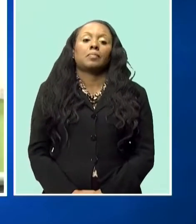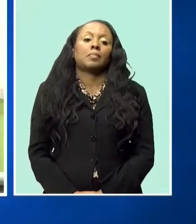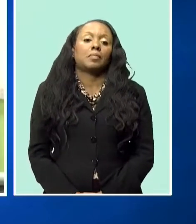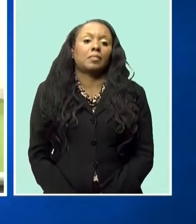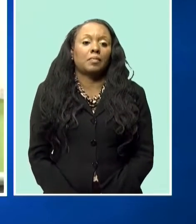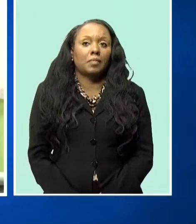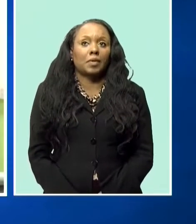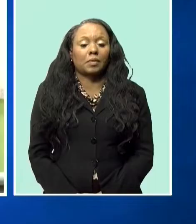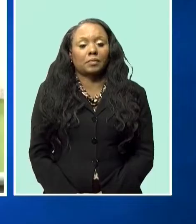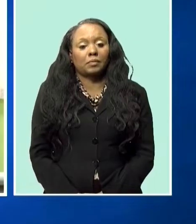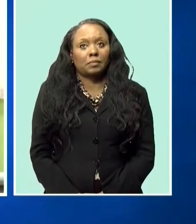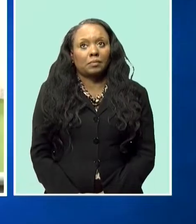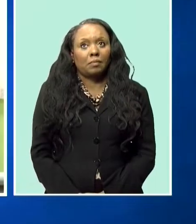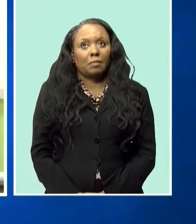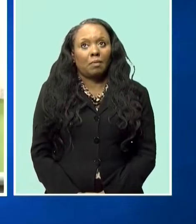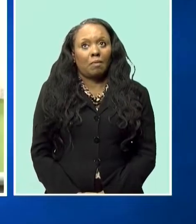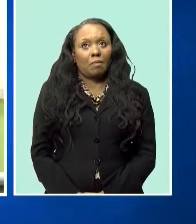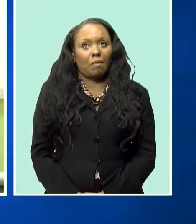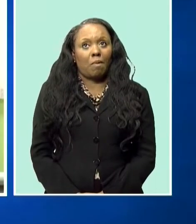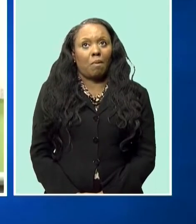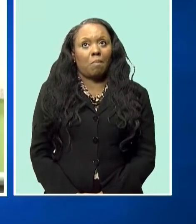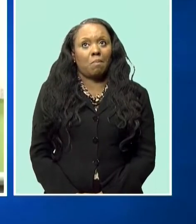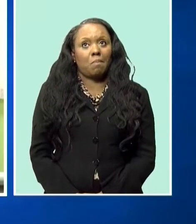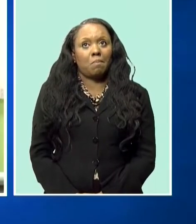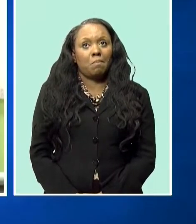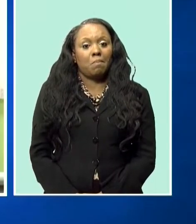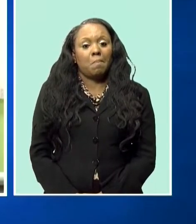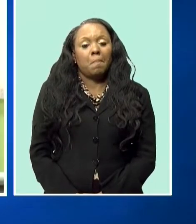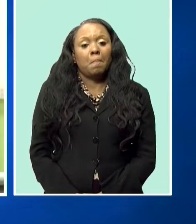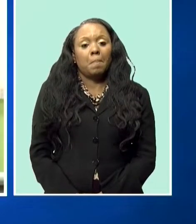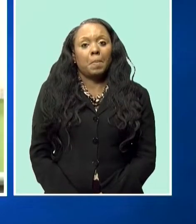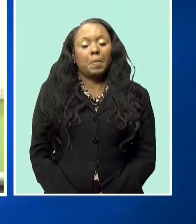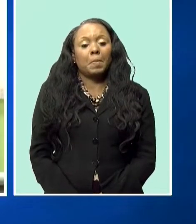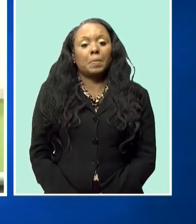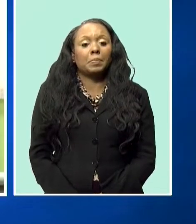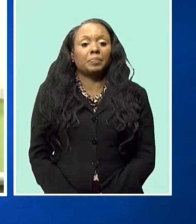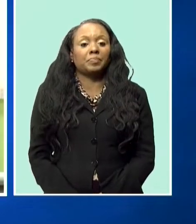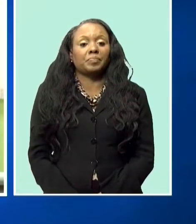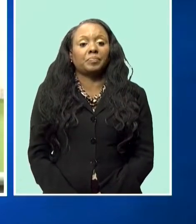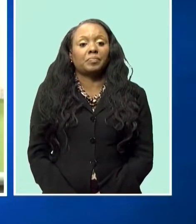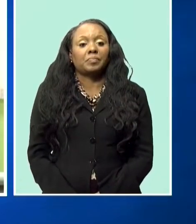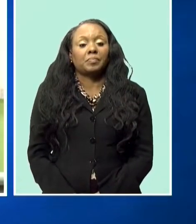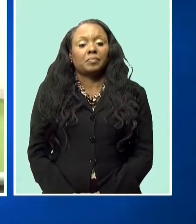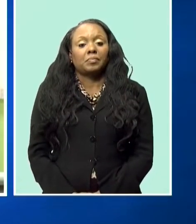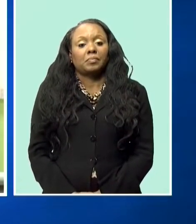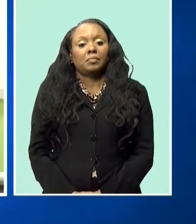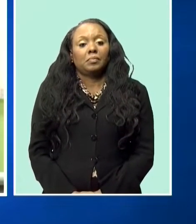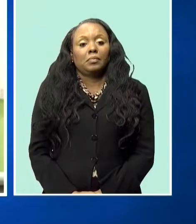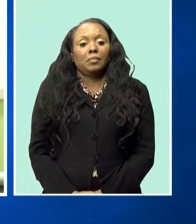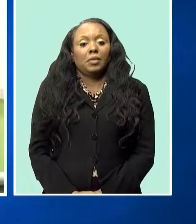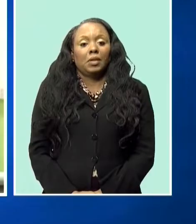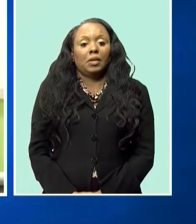able-bodied. Barbados is where we all live. Barbados is where we all grow up, where we all strive to